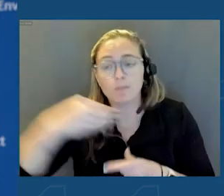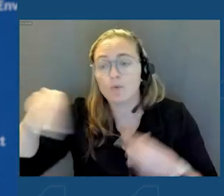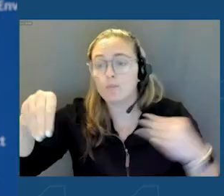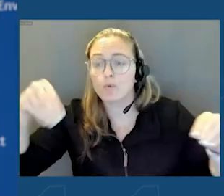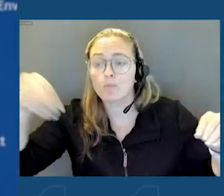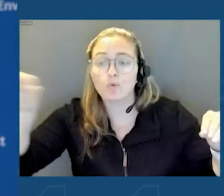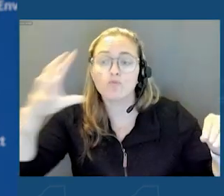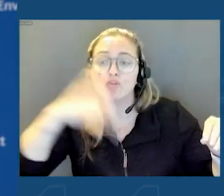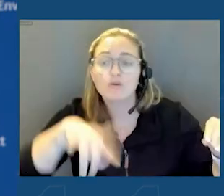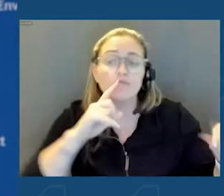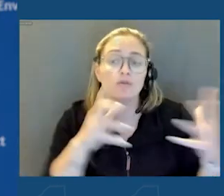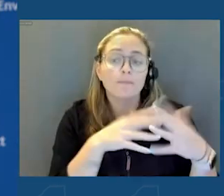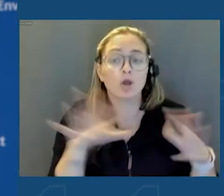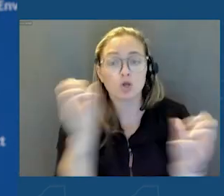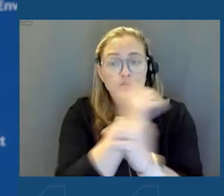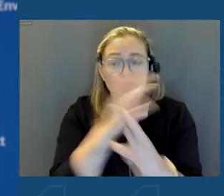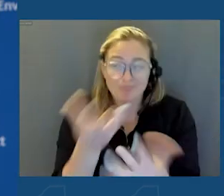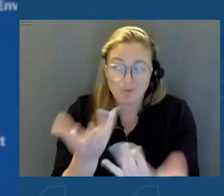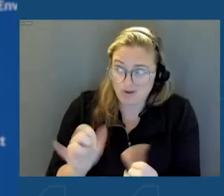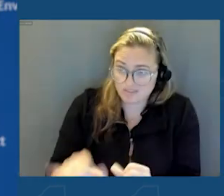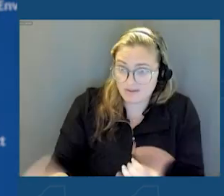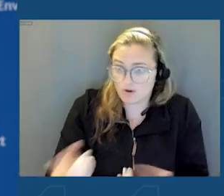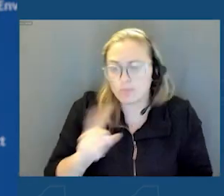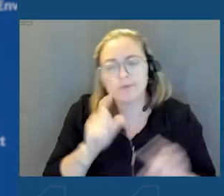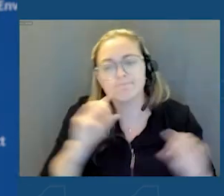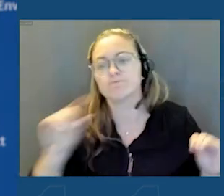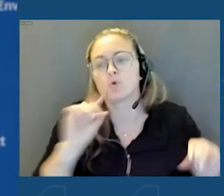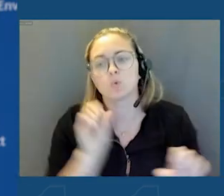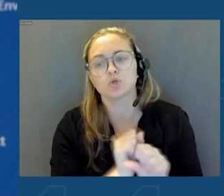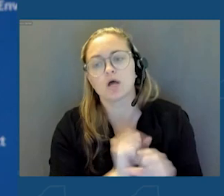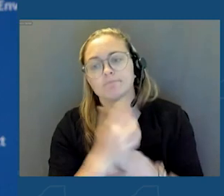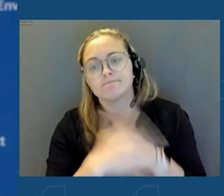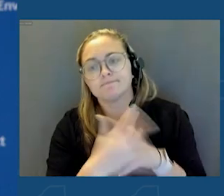American dream, and they wanted to stay. This initiative